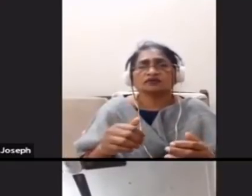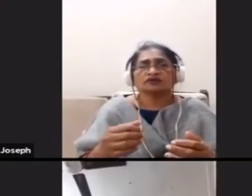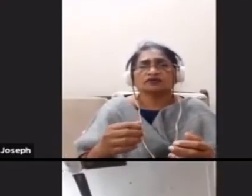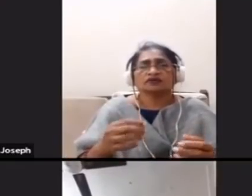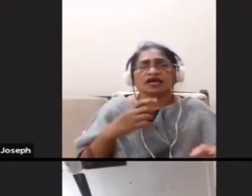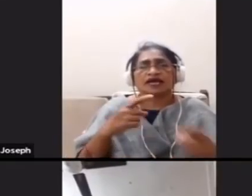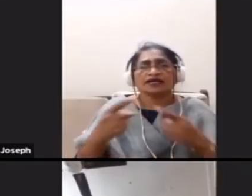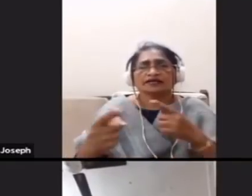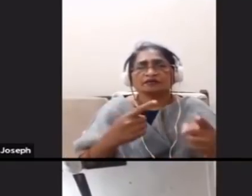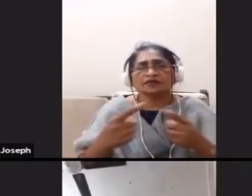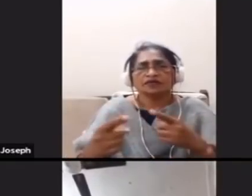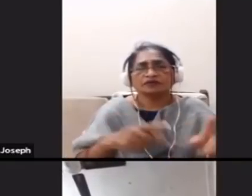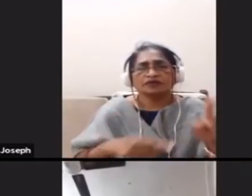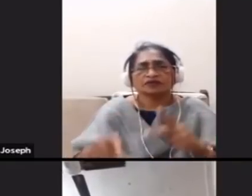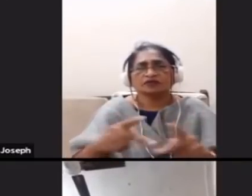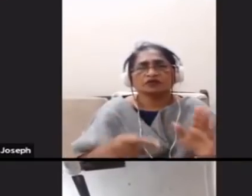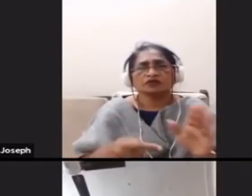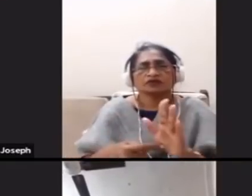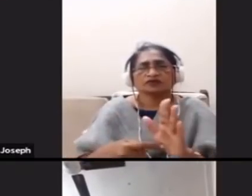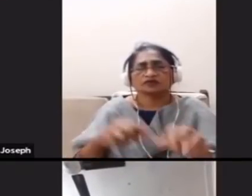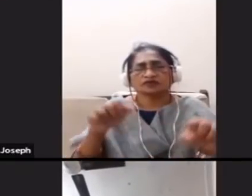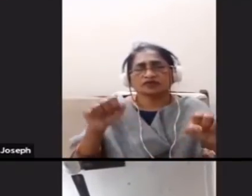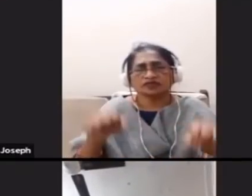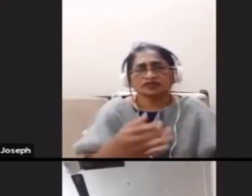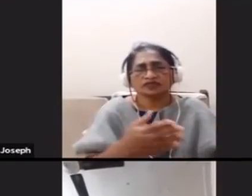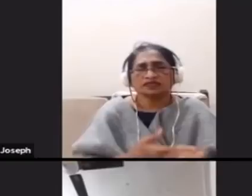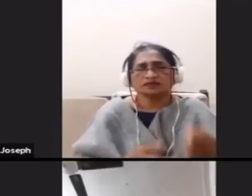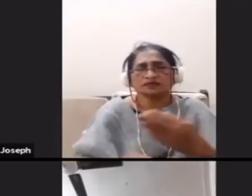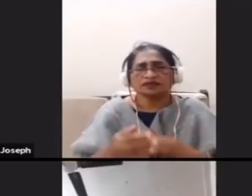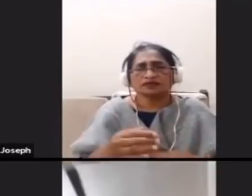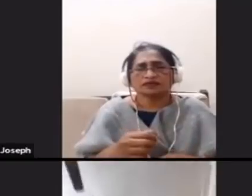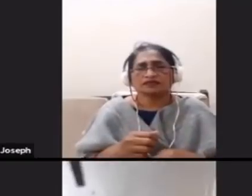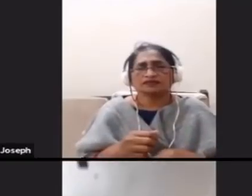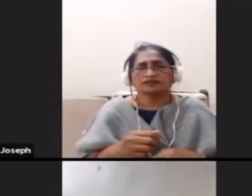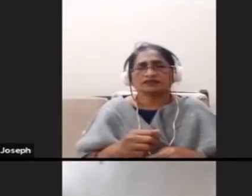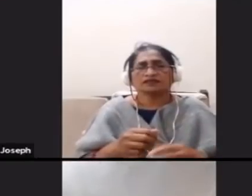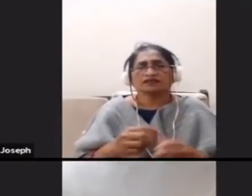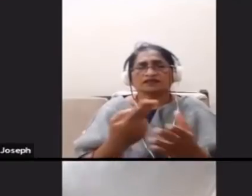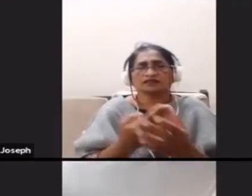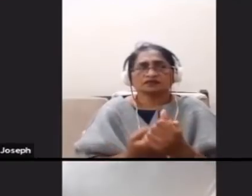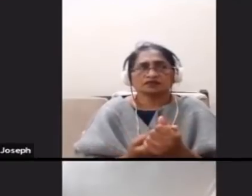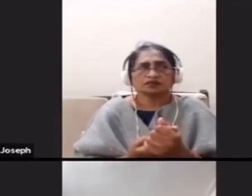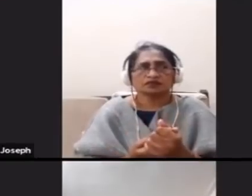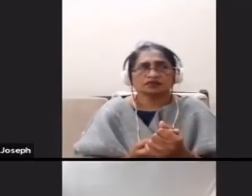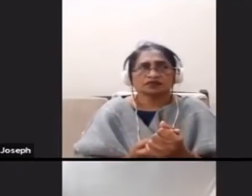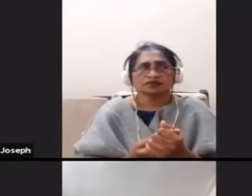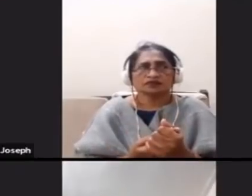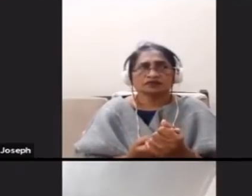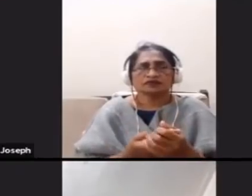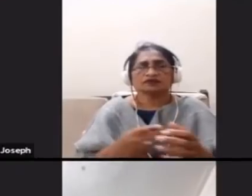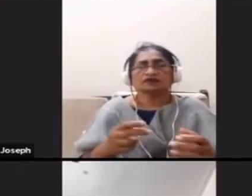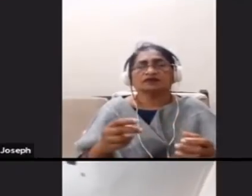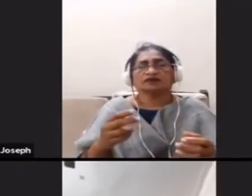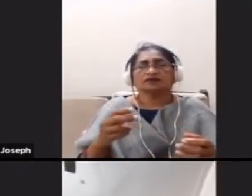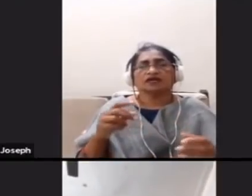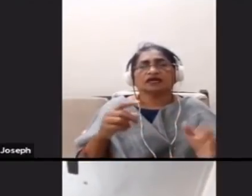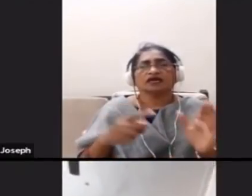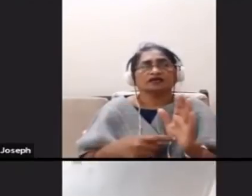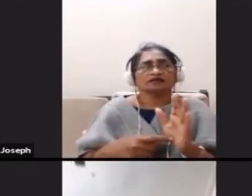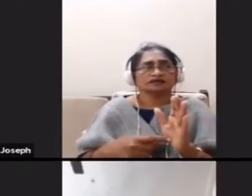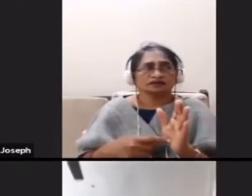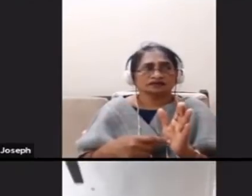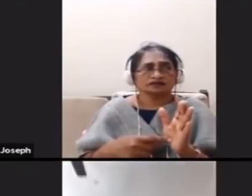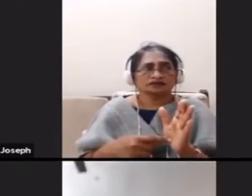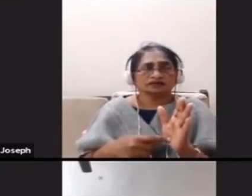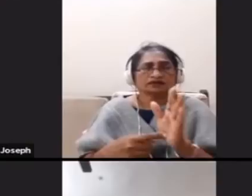eclectic engagements of various disciplines. And so it is both an intellectual and artistic, and of course, a basic